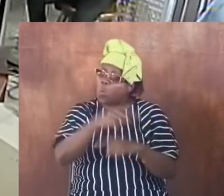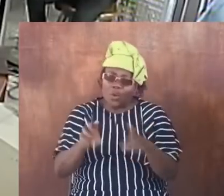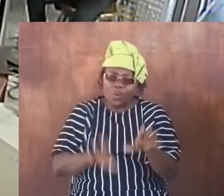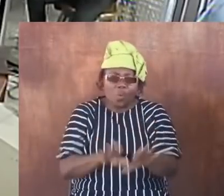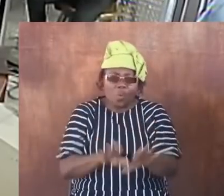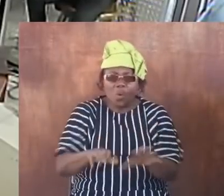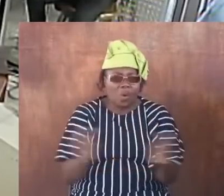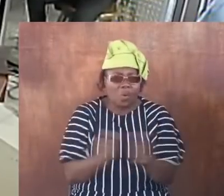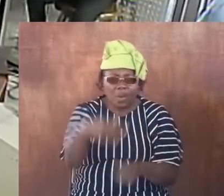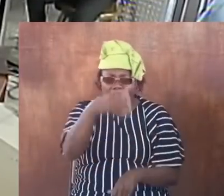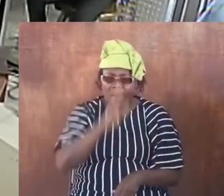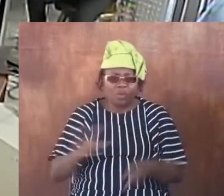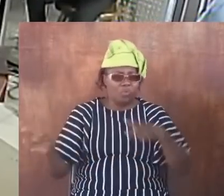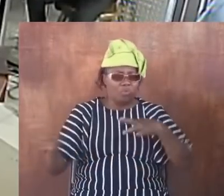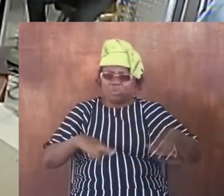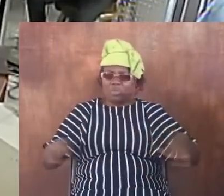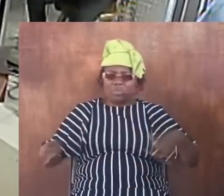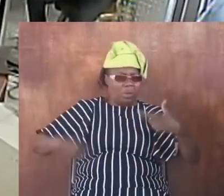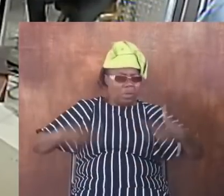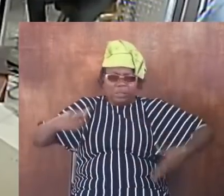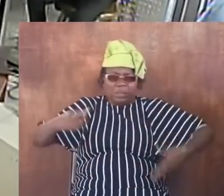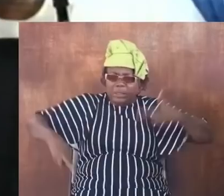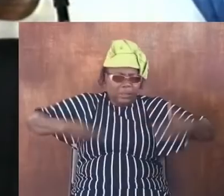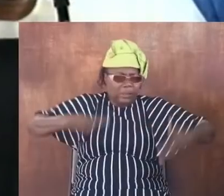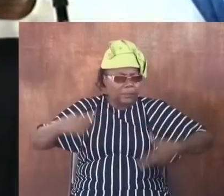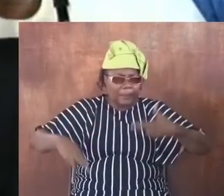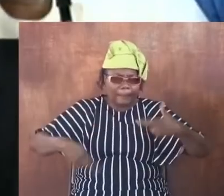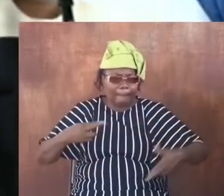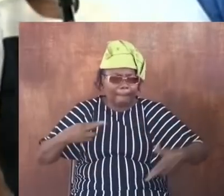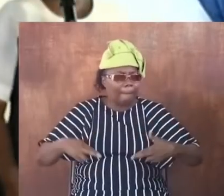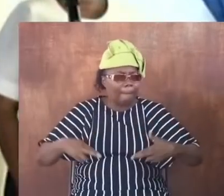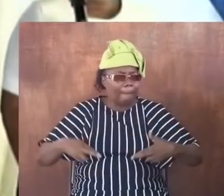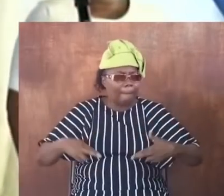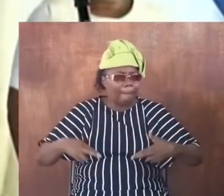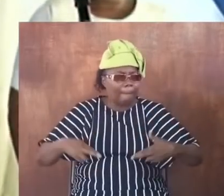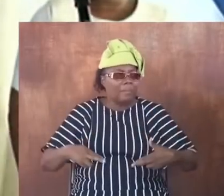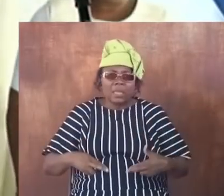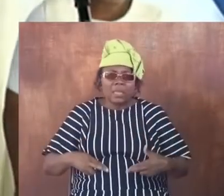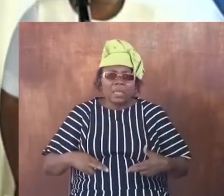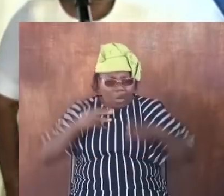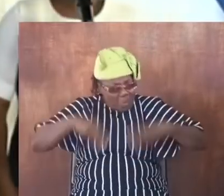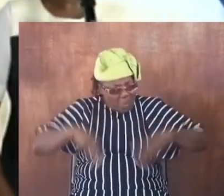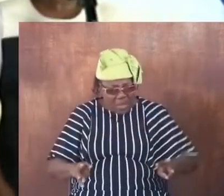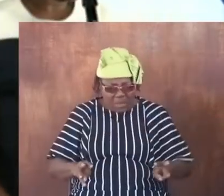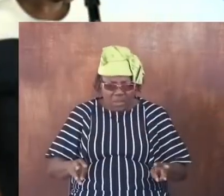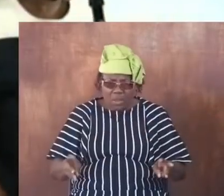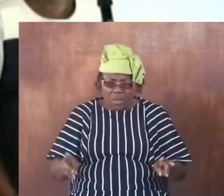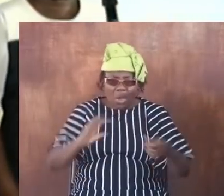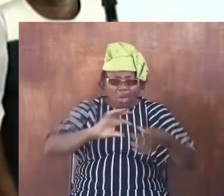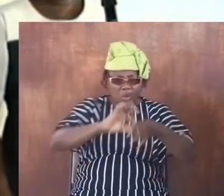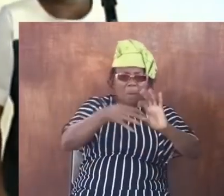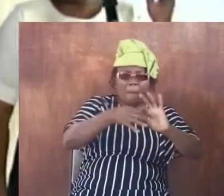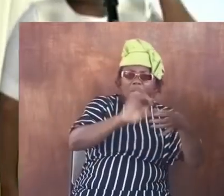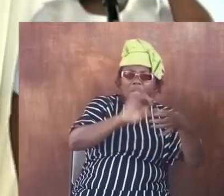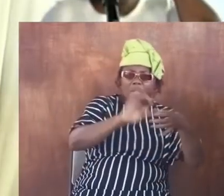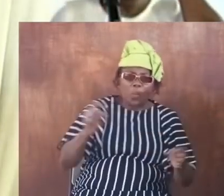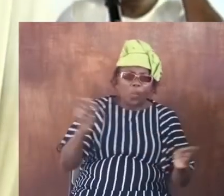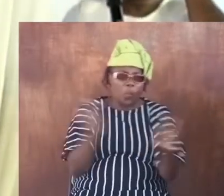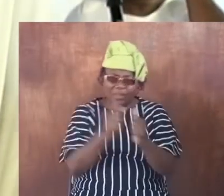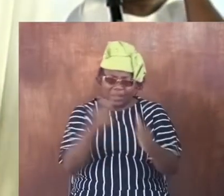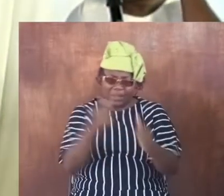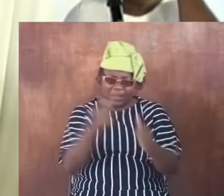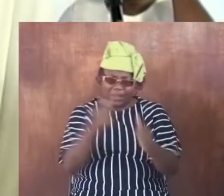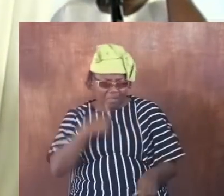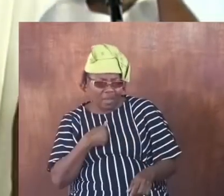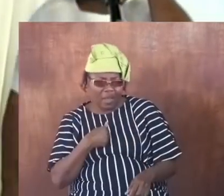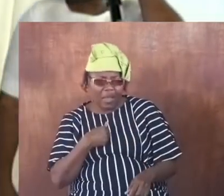can rejoice. God's ways is not necessarily match up with my dream and